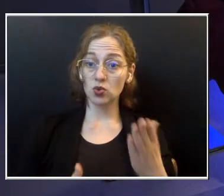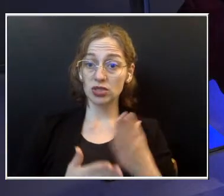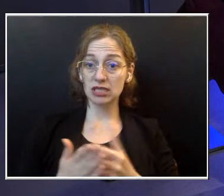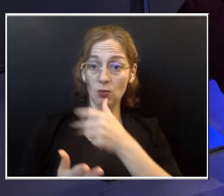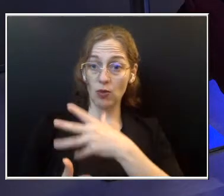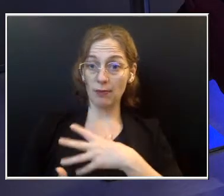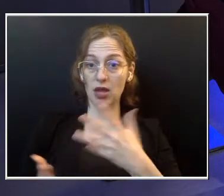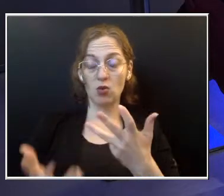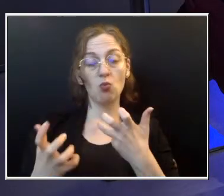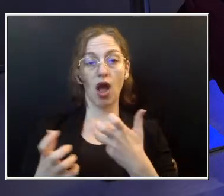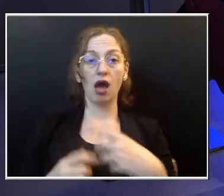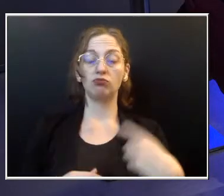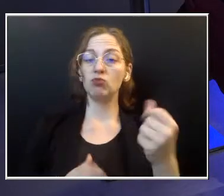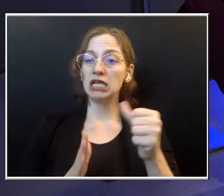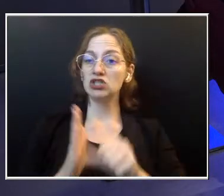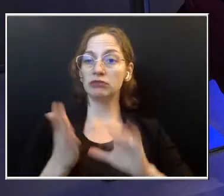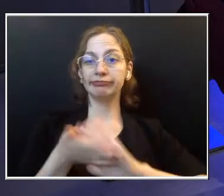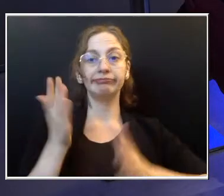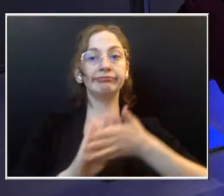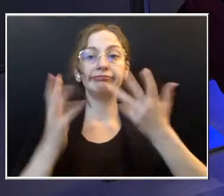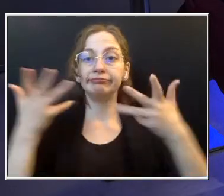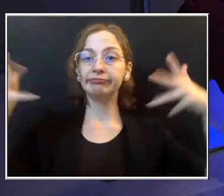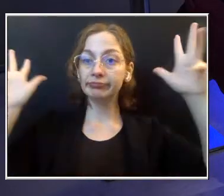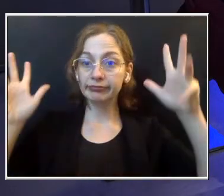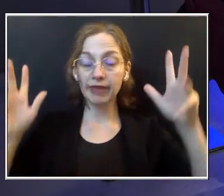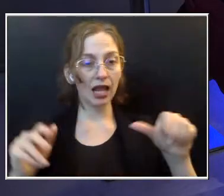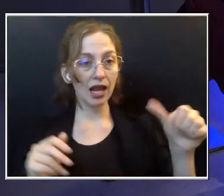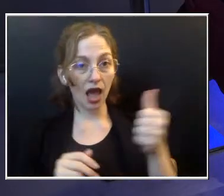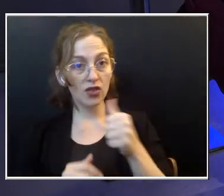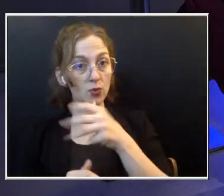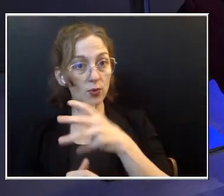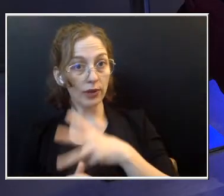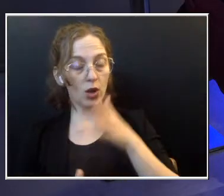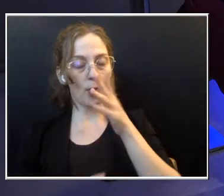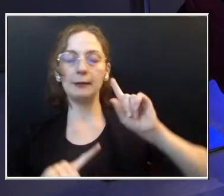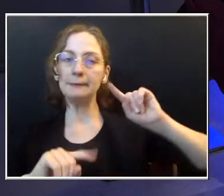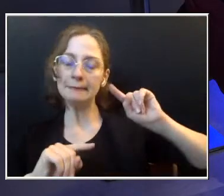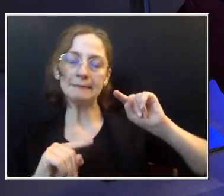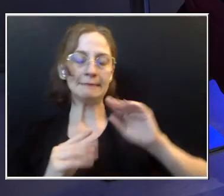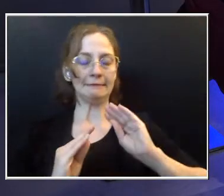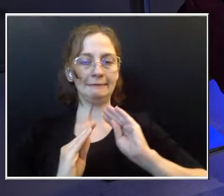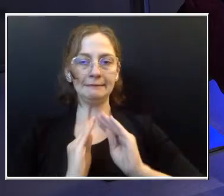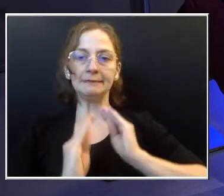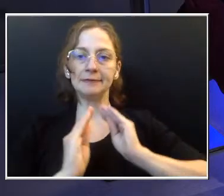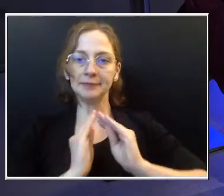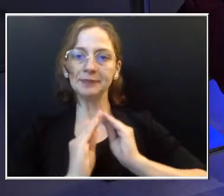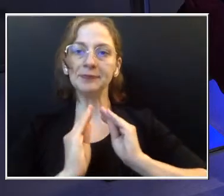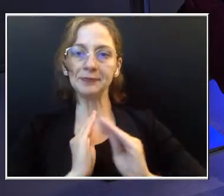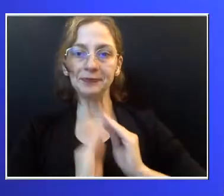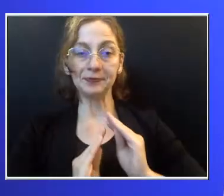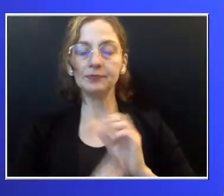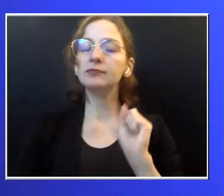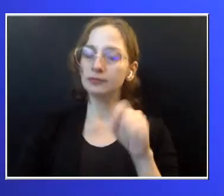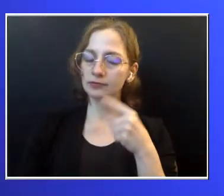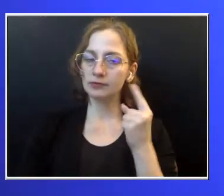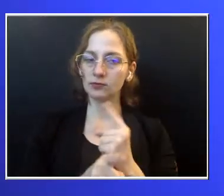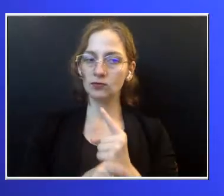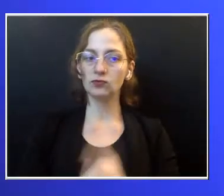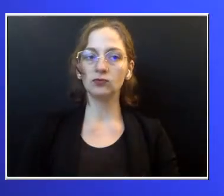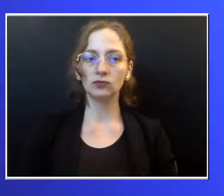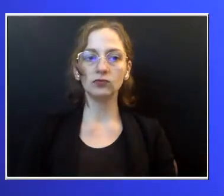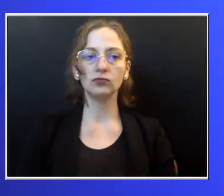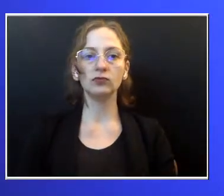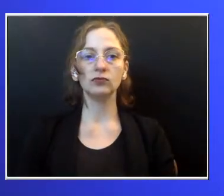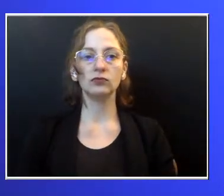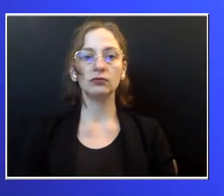tuning because they're not completely happy, and your goal is to get them Correct. to where they want to be, whatever that looks like. As long as we feel that we can do it